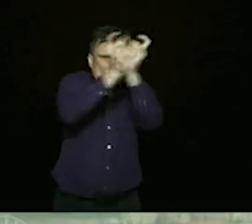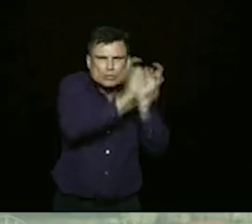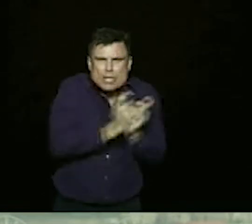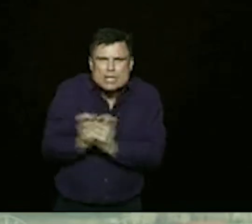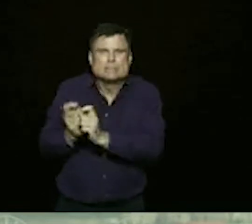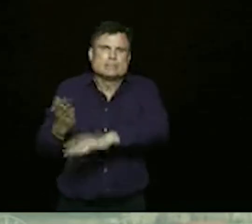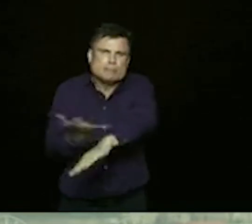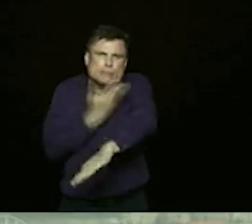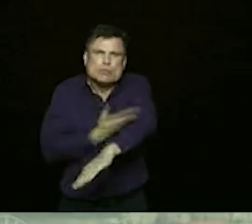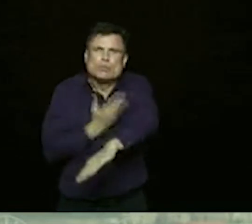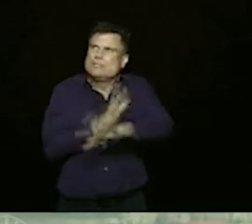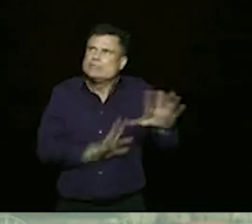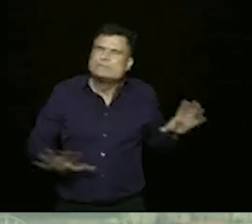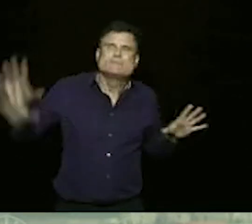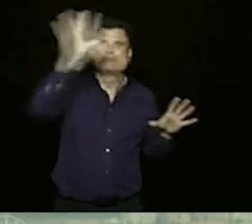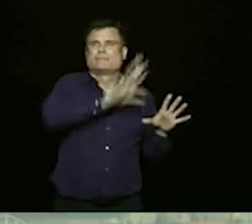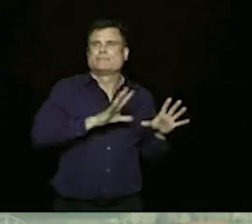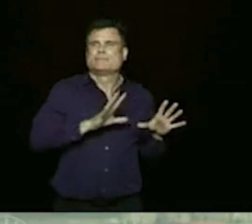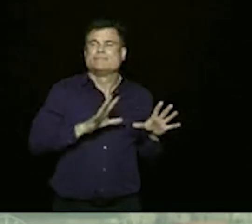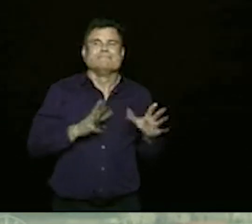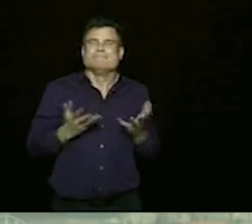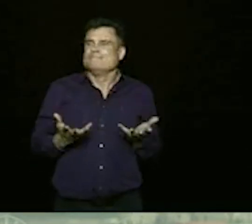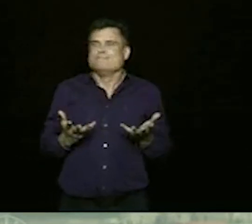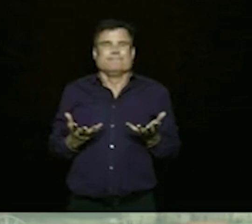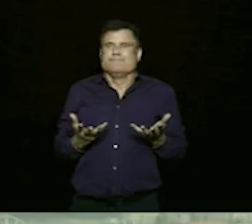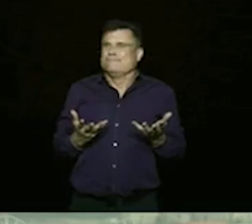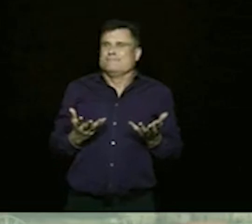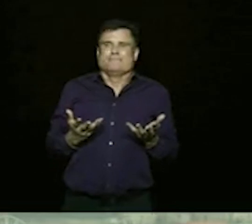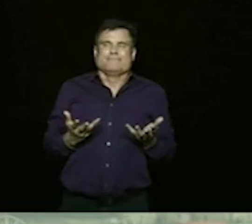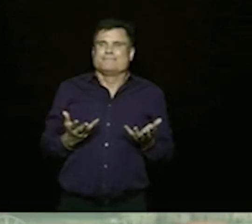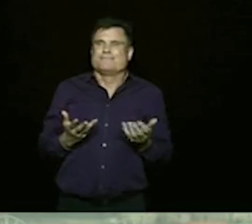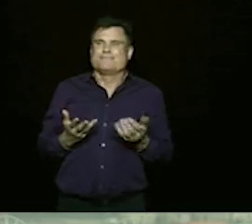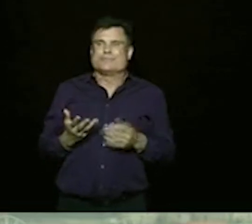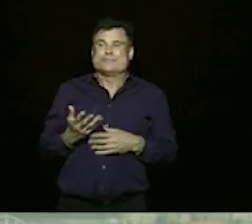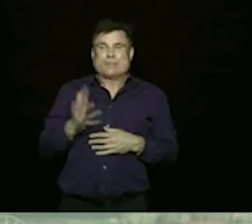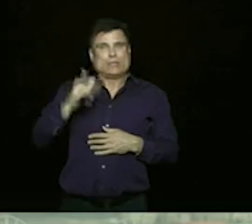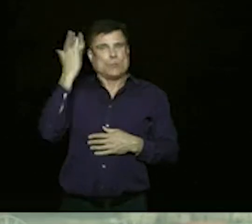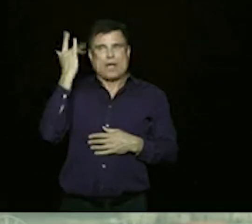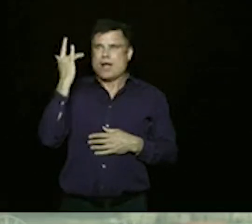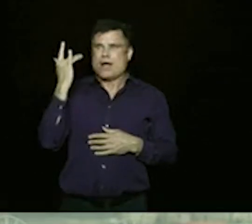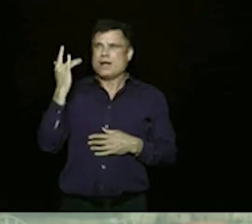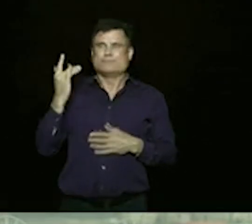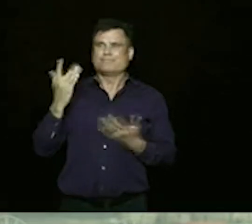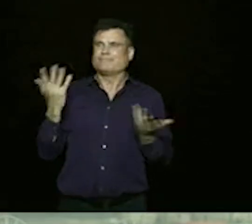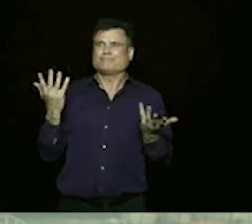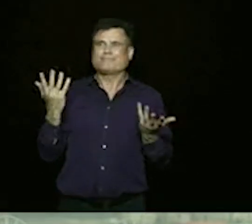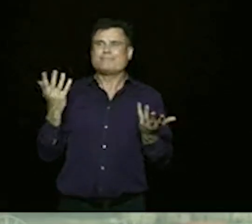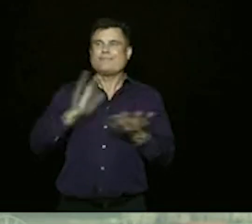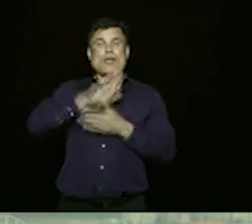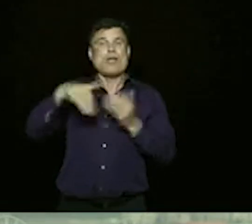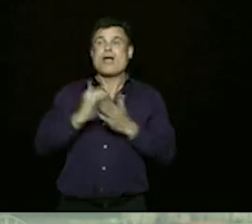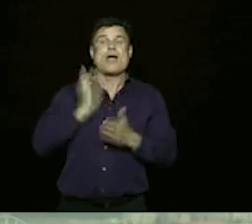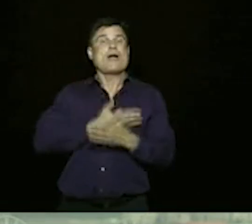why we've appointed in all of our health authority boards 2 Indigenous representatives to make change, and we just got to continue to do those sorts